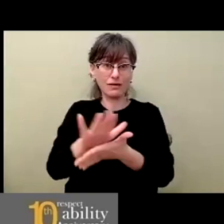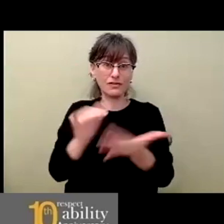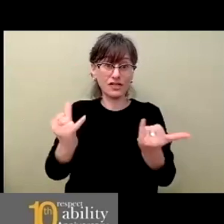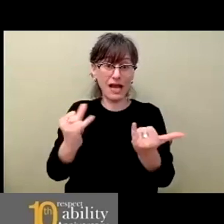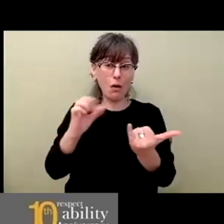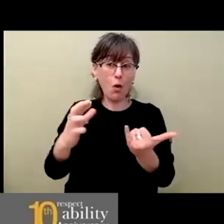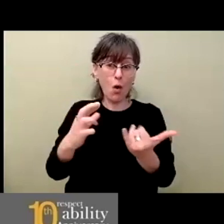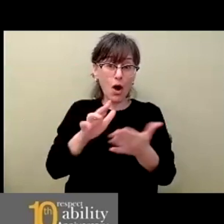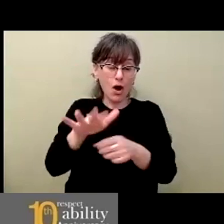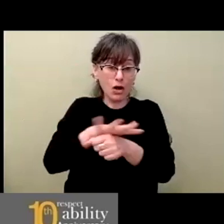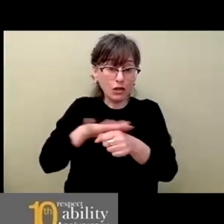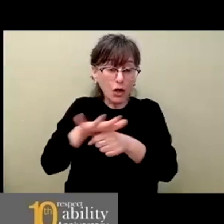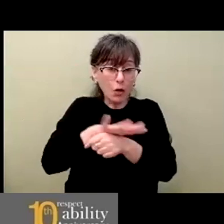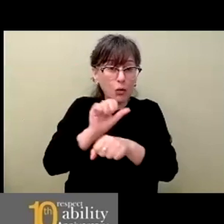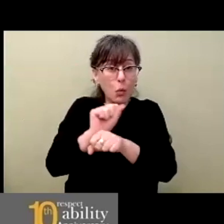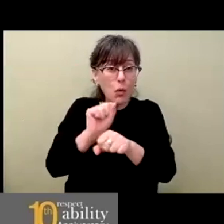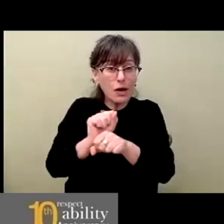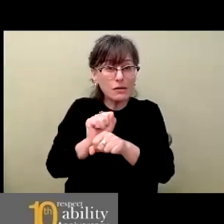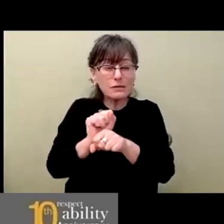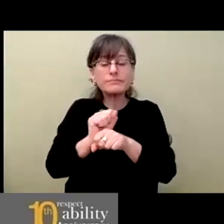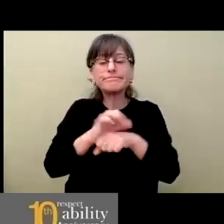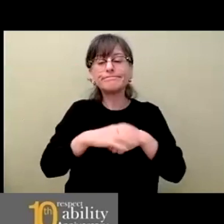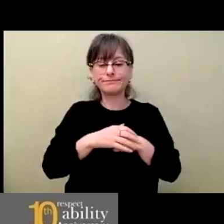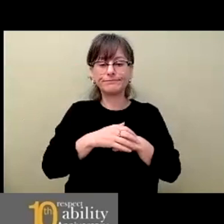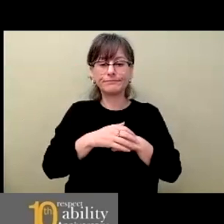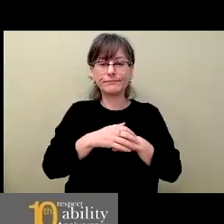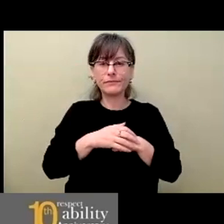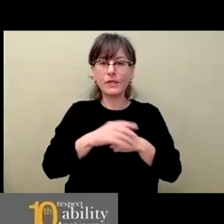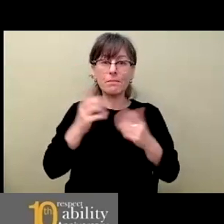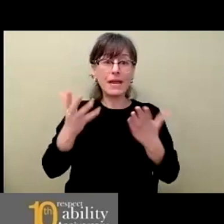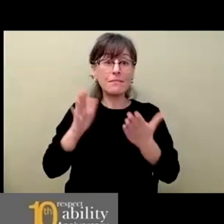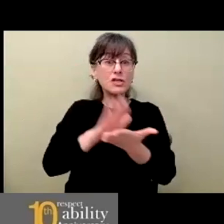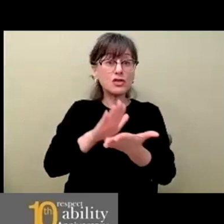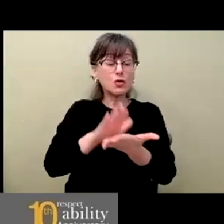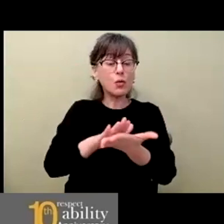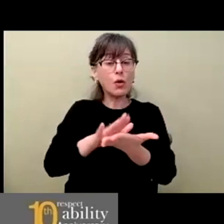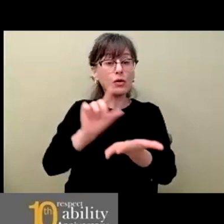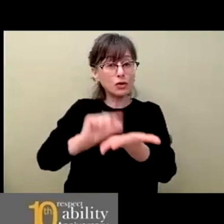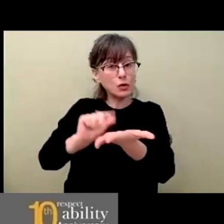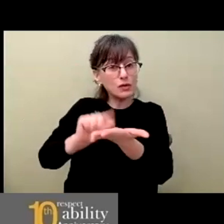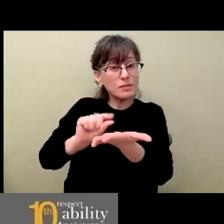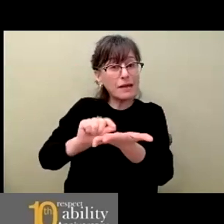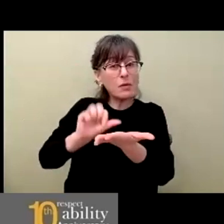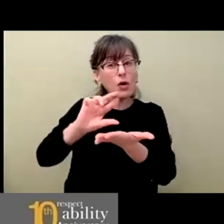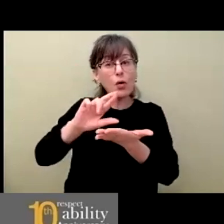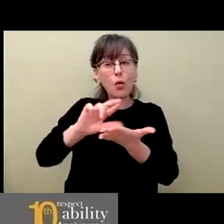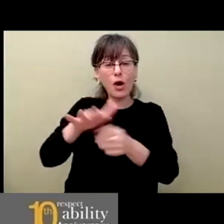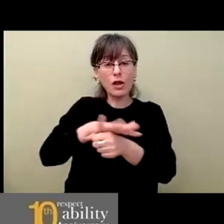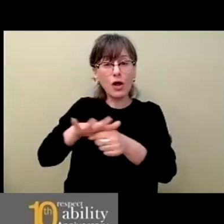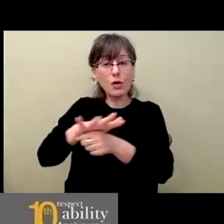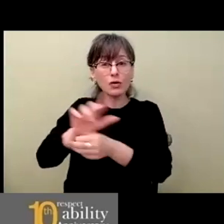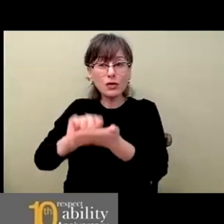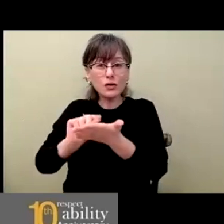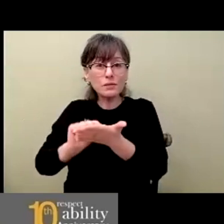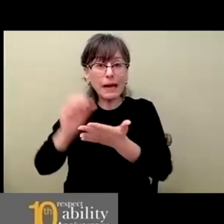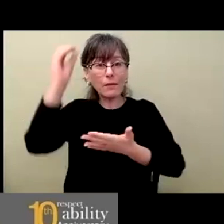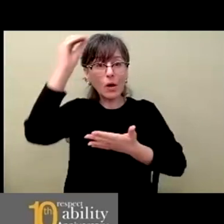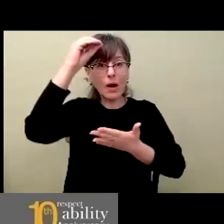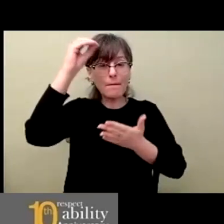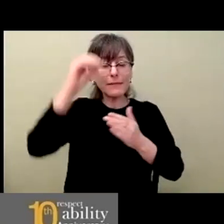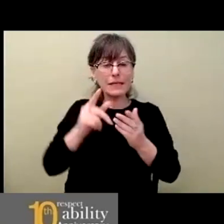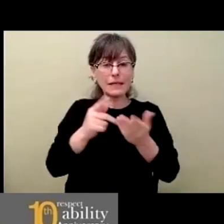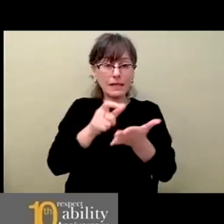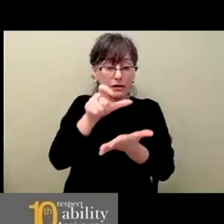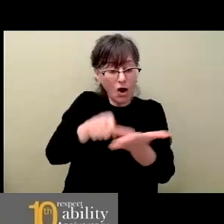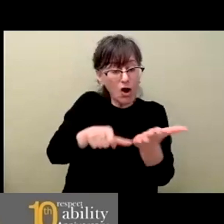engage locally. Get yourself into the school newspaper or into your local newspaper with letters to the editor or opinion pieces. Build